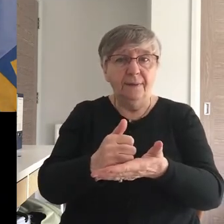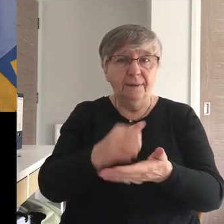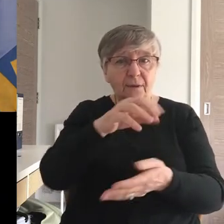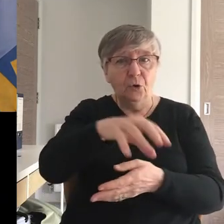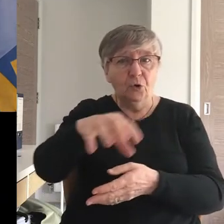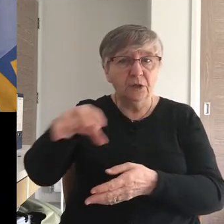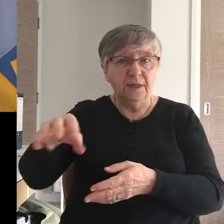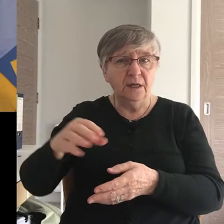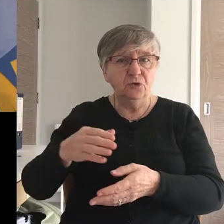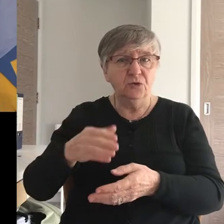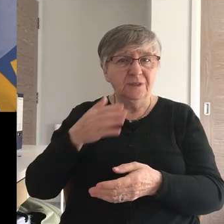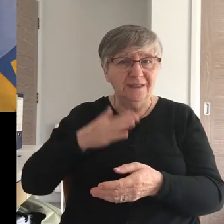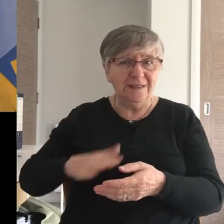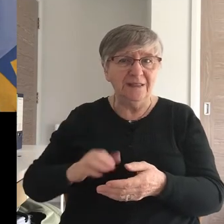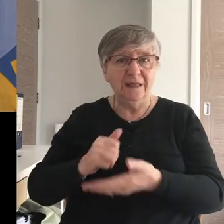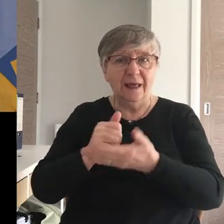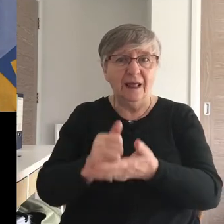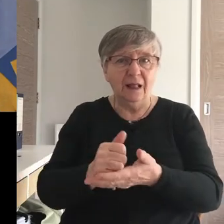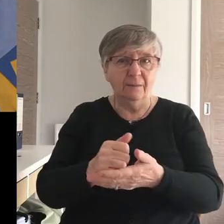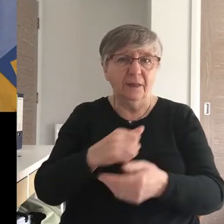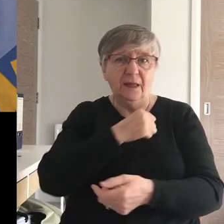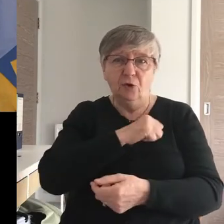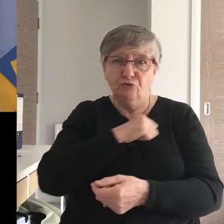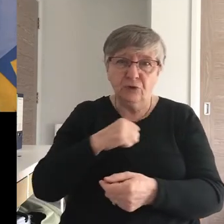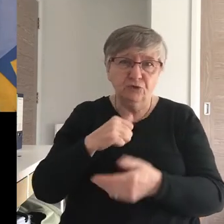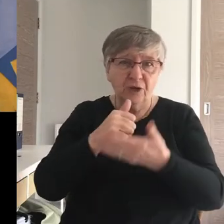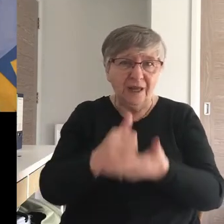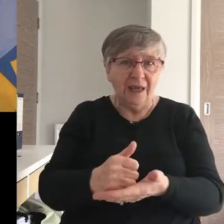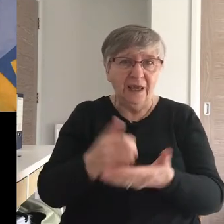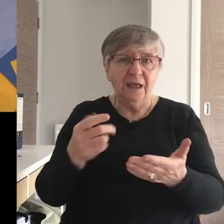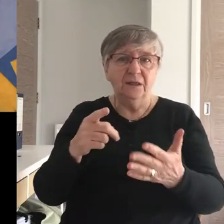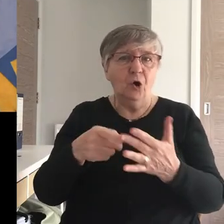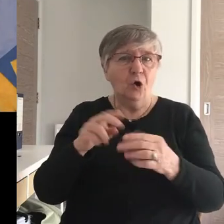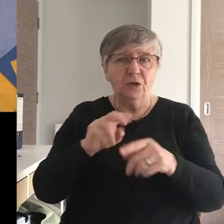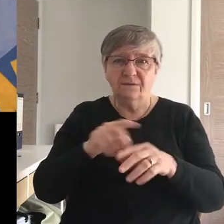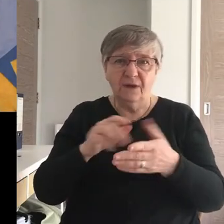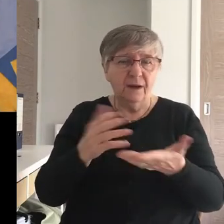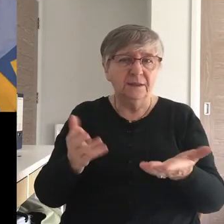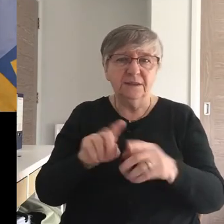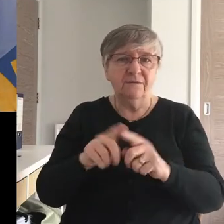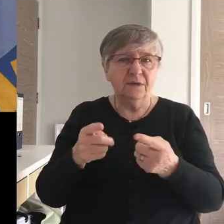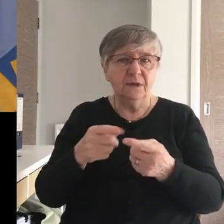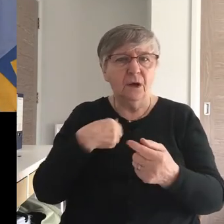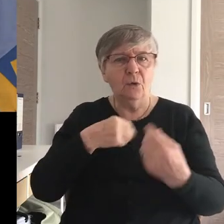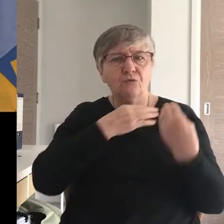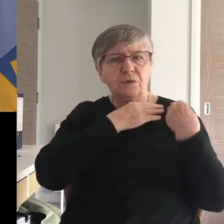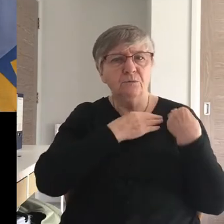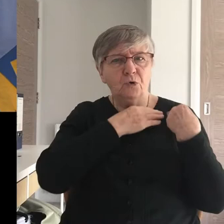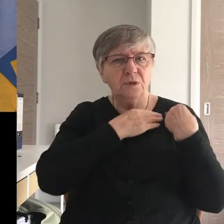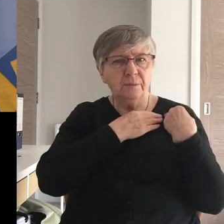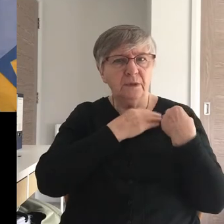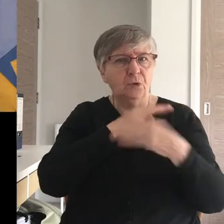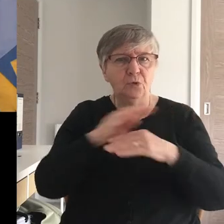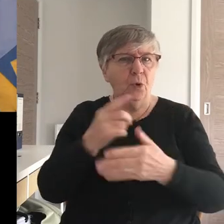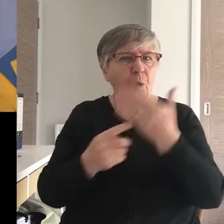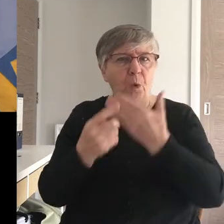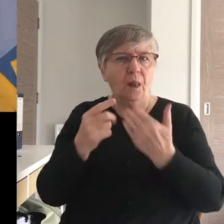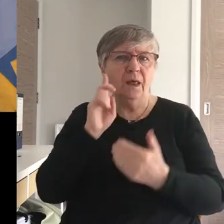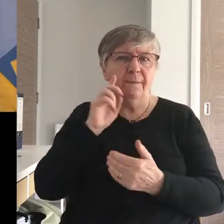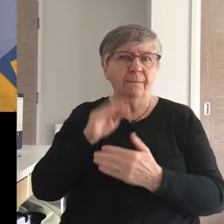organizations like Tear Fund, Christian Aid, and so on. But our responsibilities are not just to people far